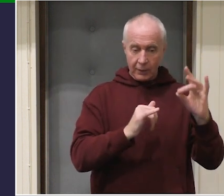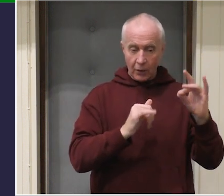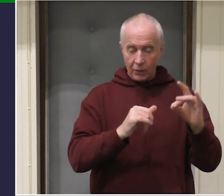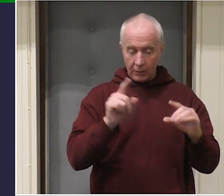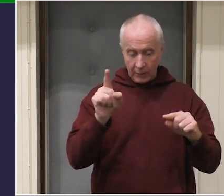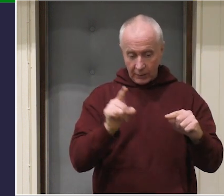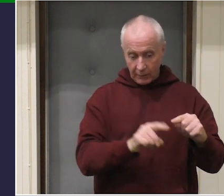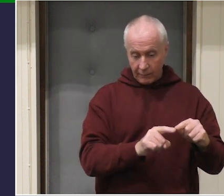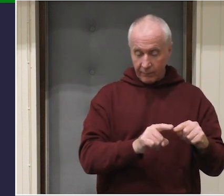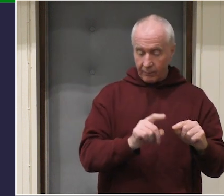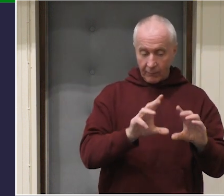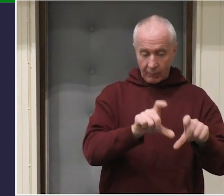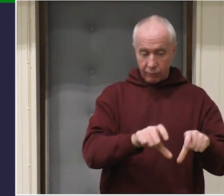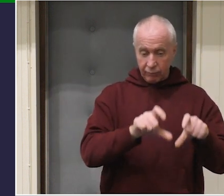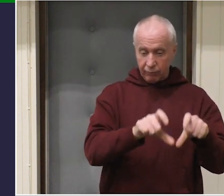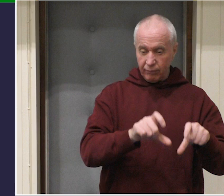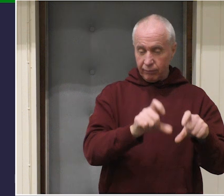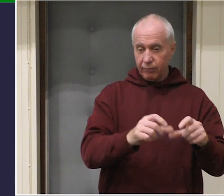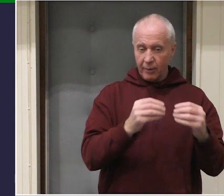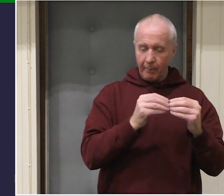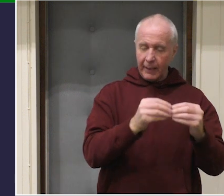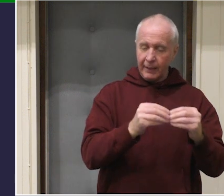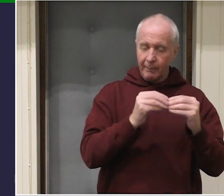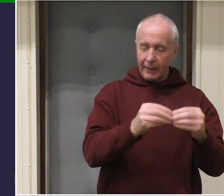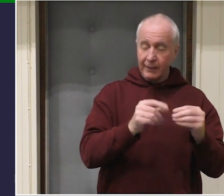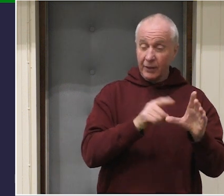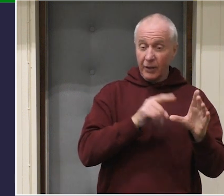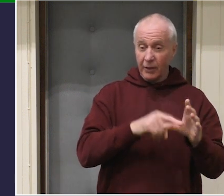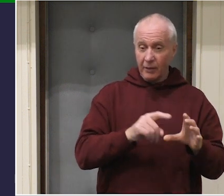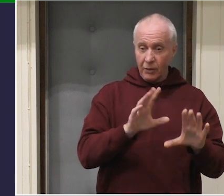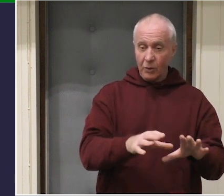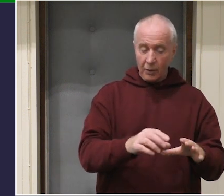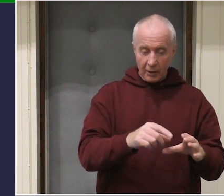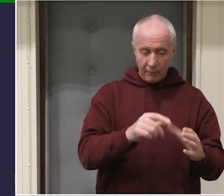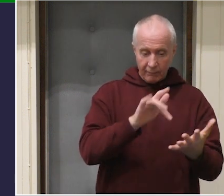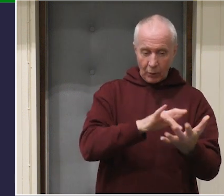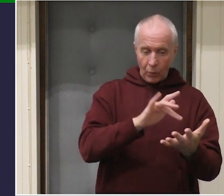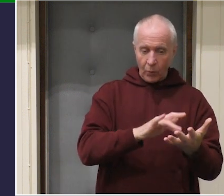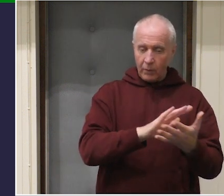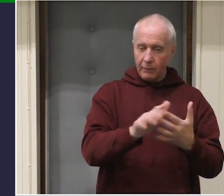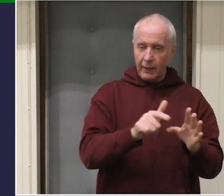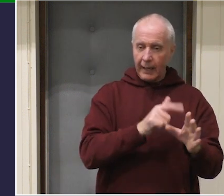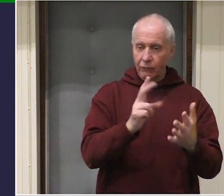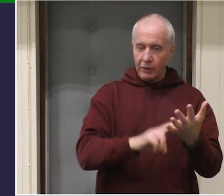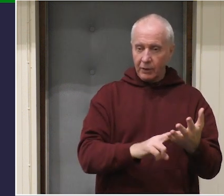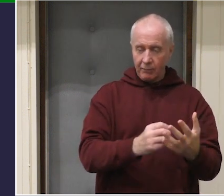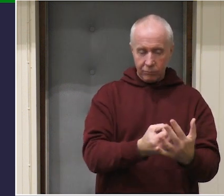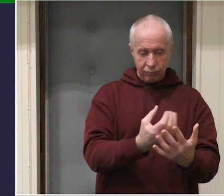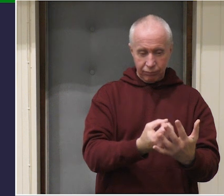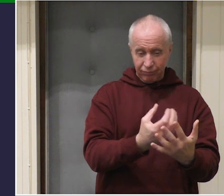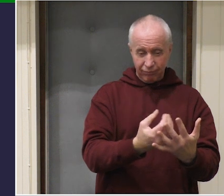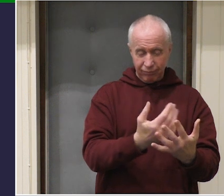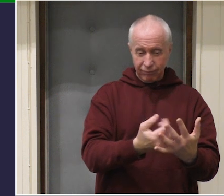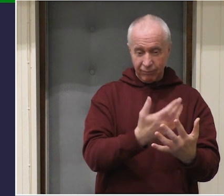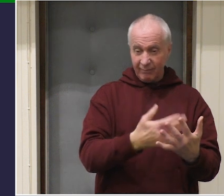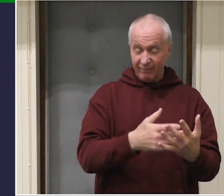All these stars are sat there for millions, well, billions of years, just burning hydrogen in the core, doing very little else. And there's not many of